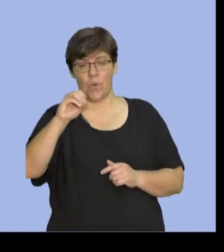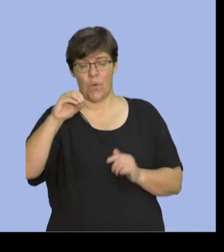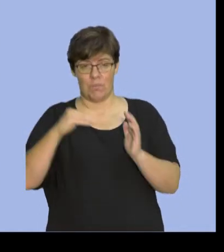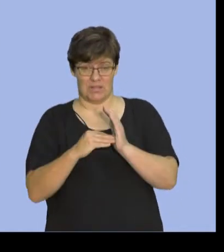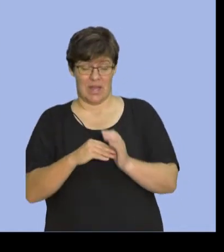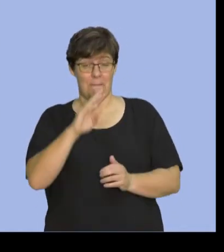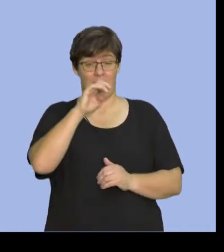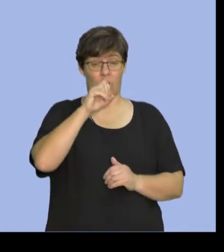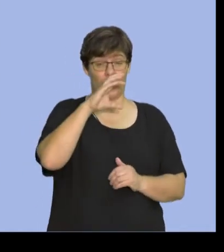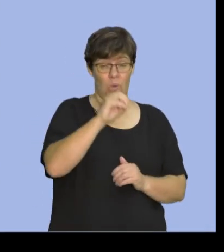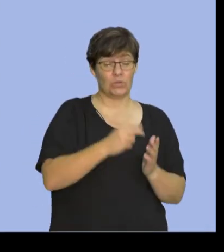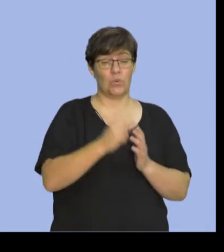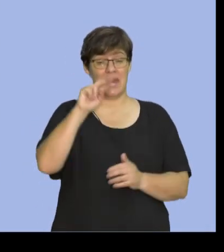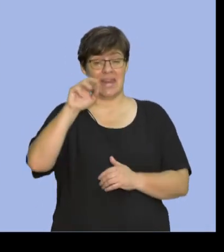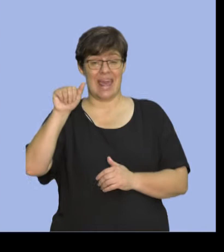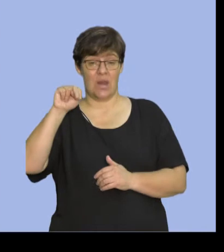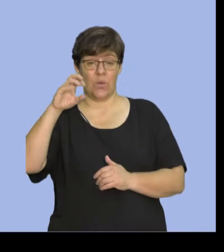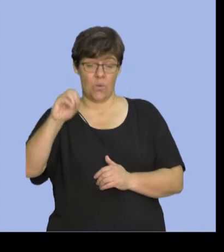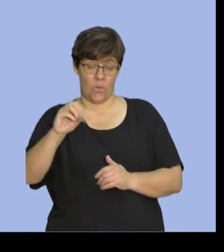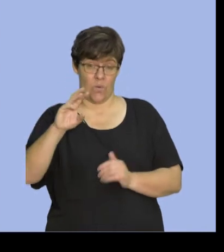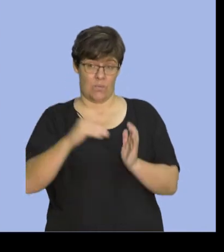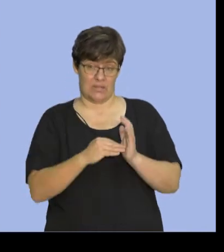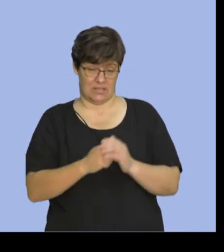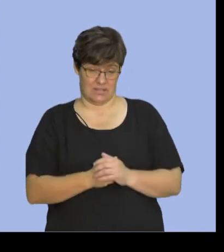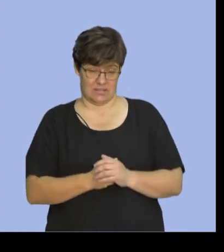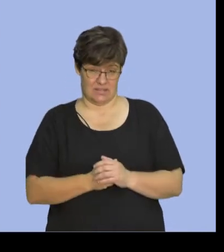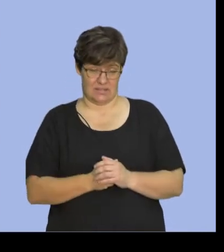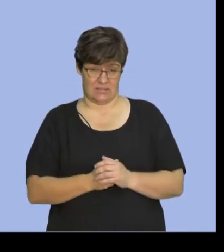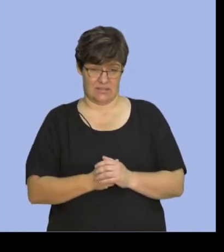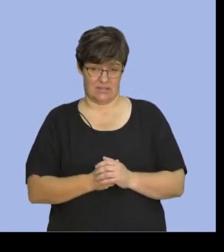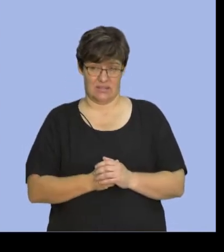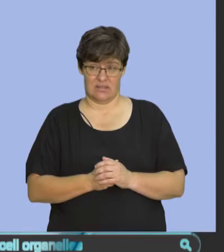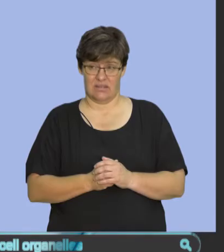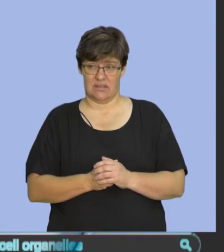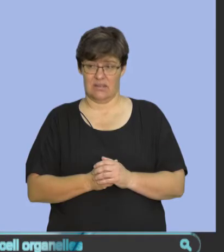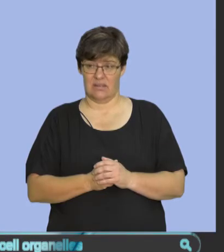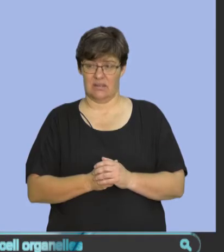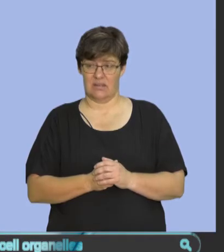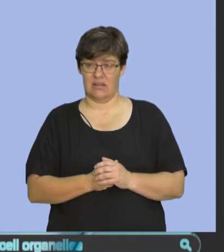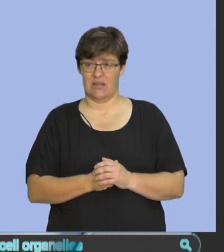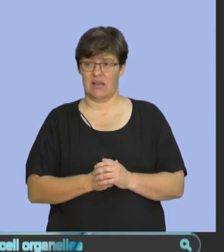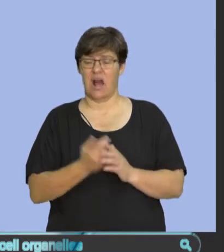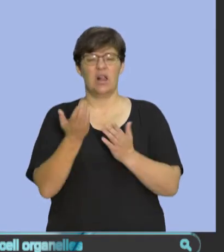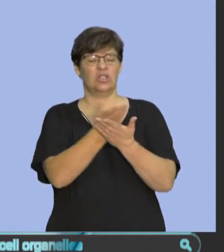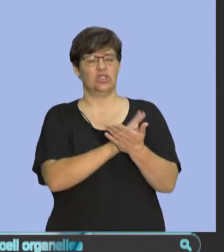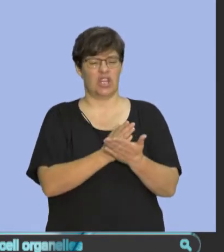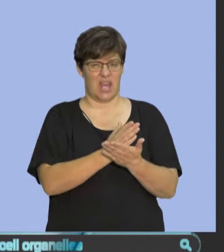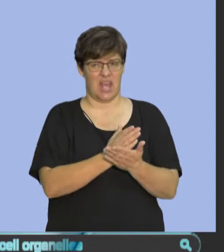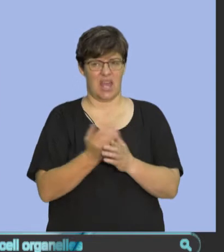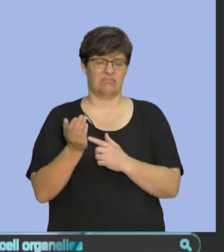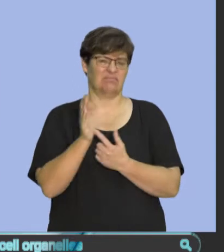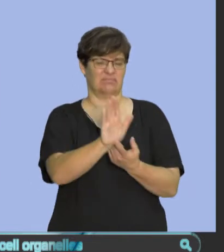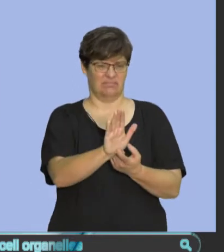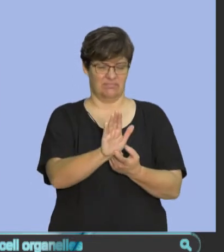to nanometers. So I'm going to share with you kind of a presentation which shows